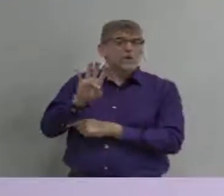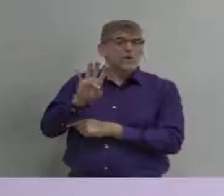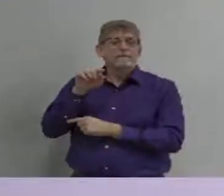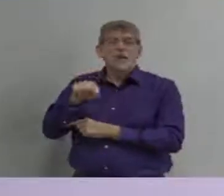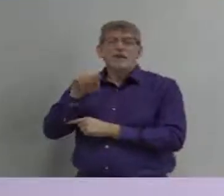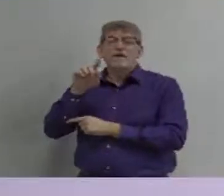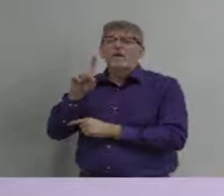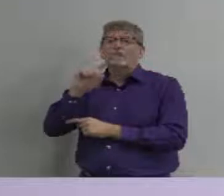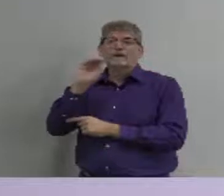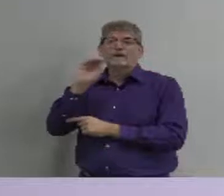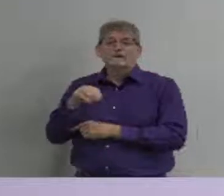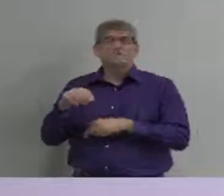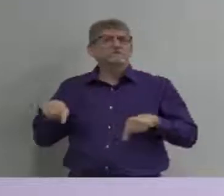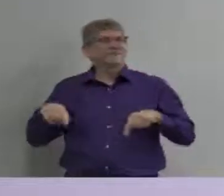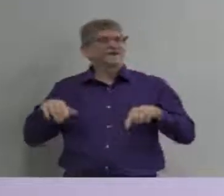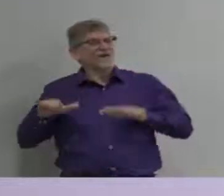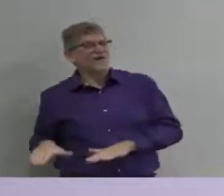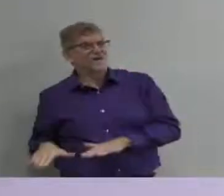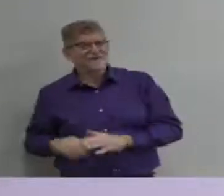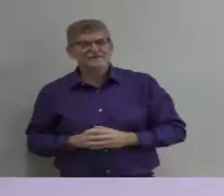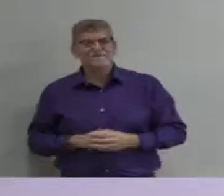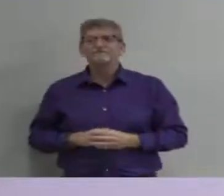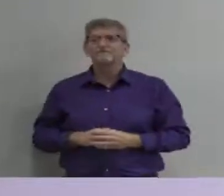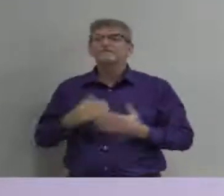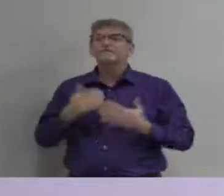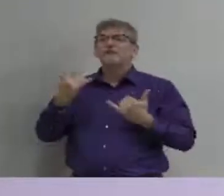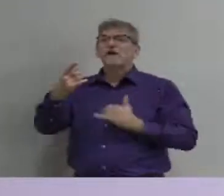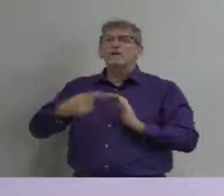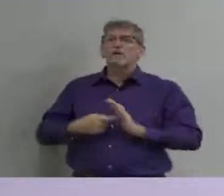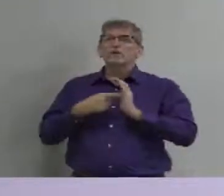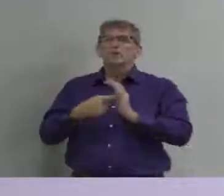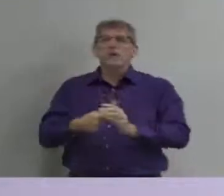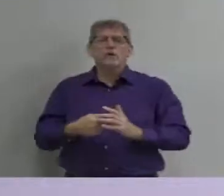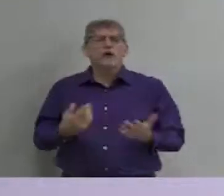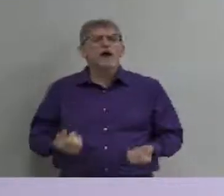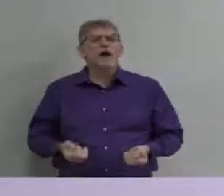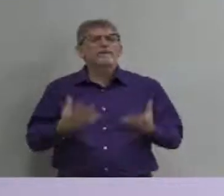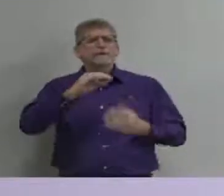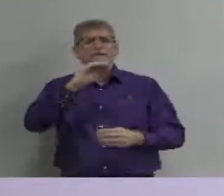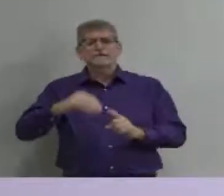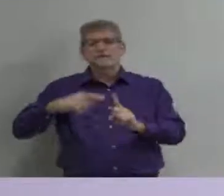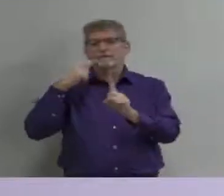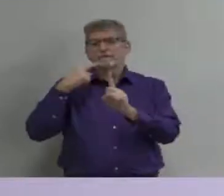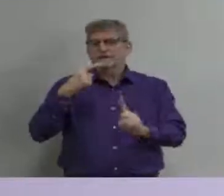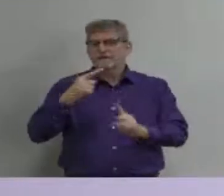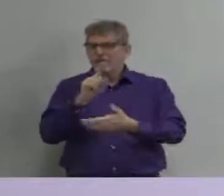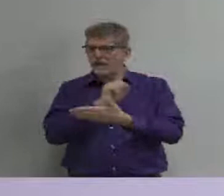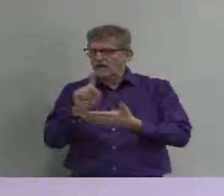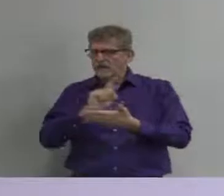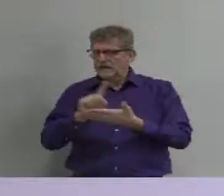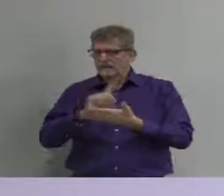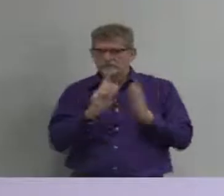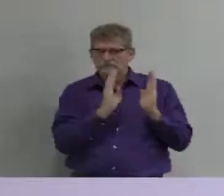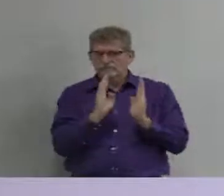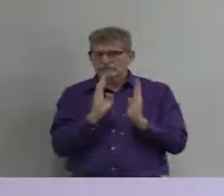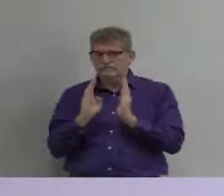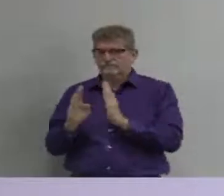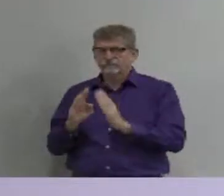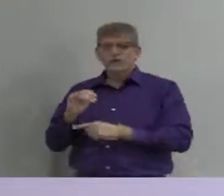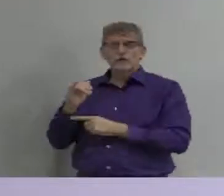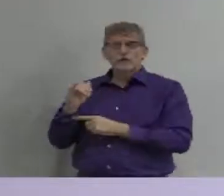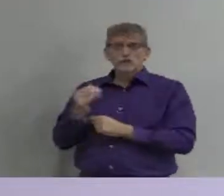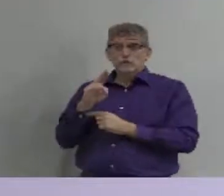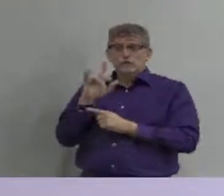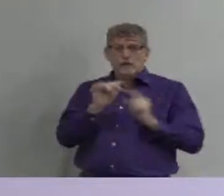This slide shows the trend in our percent positivity by week, dating all the way back to July. And you can see we had some very high